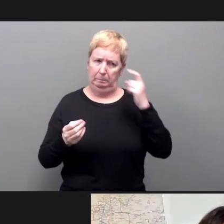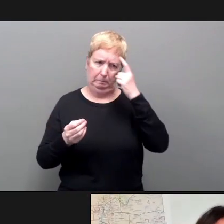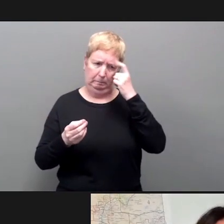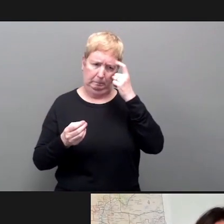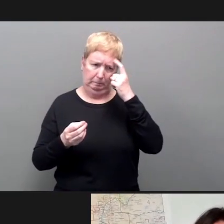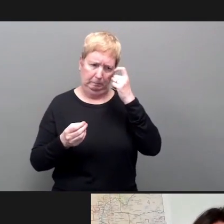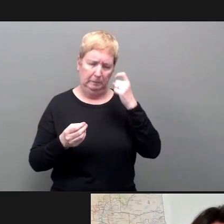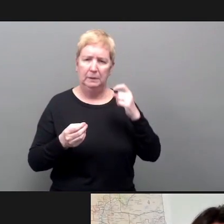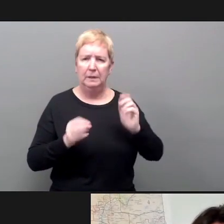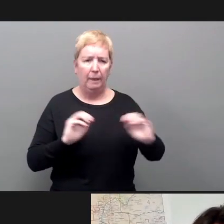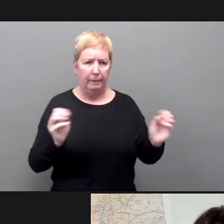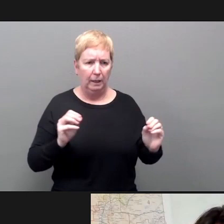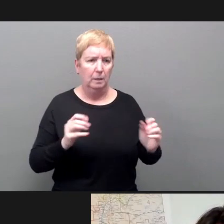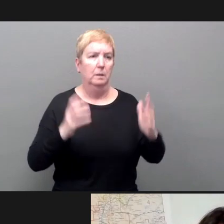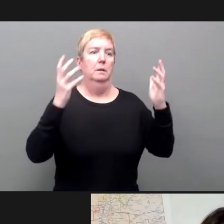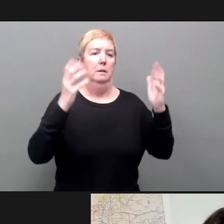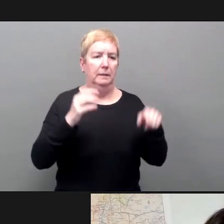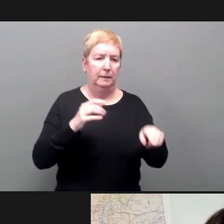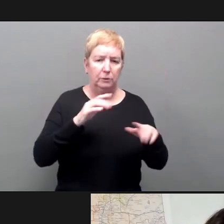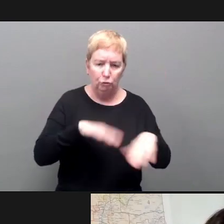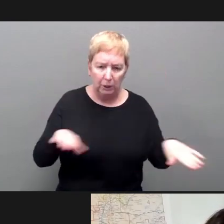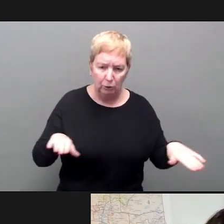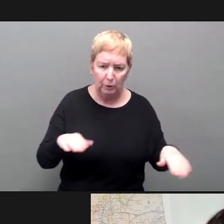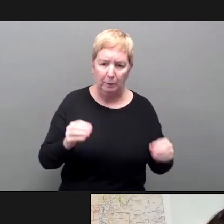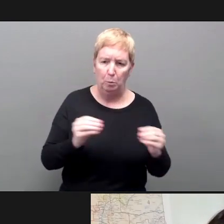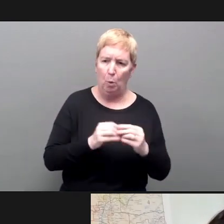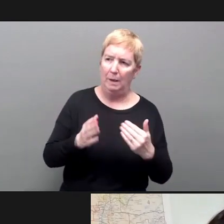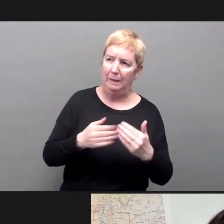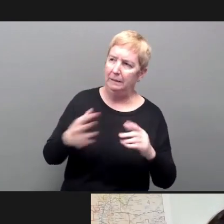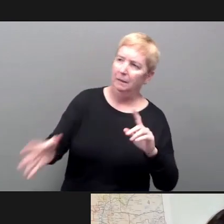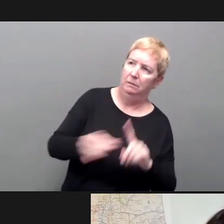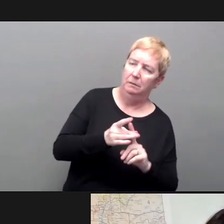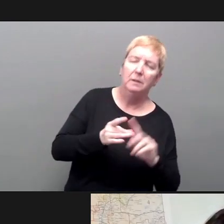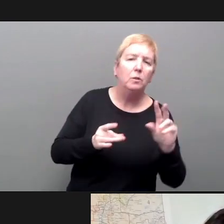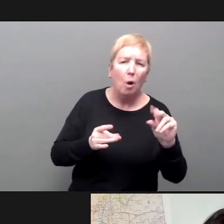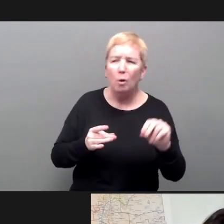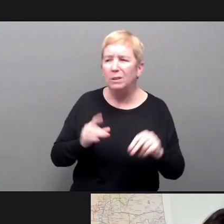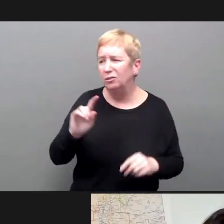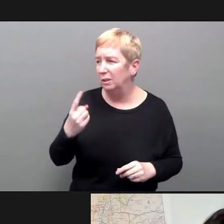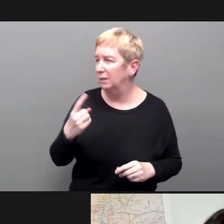are more susceptible. It's so infectious, and